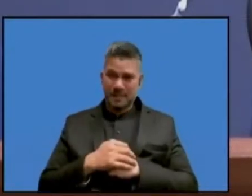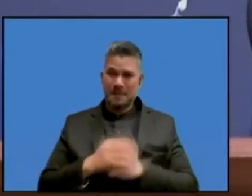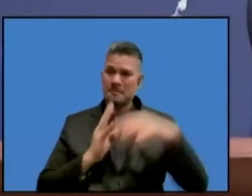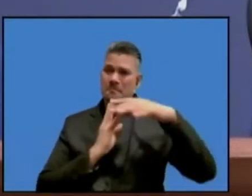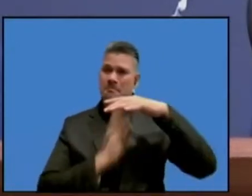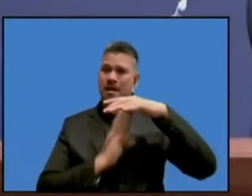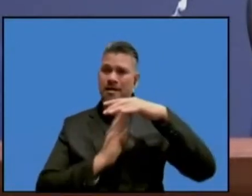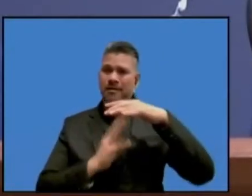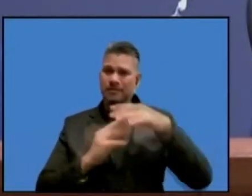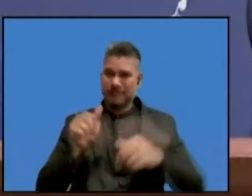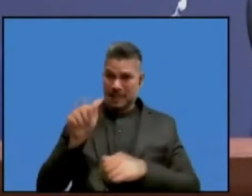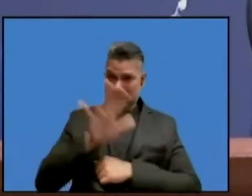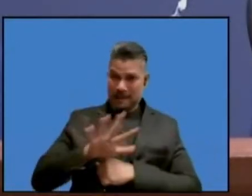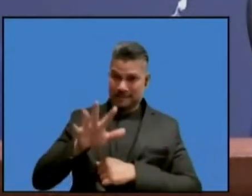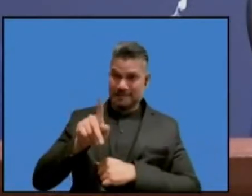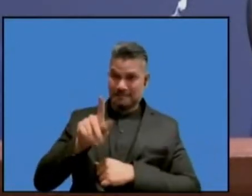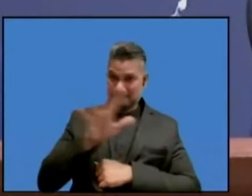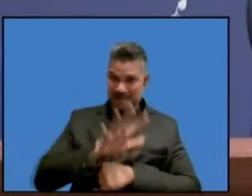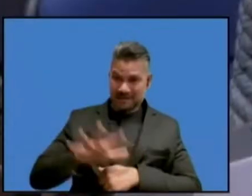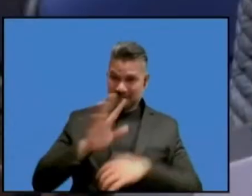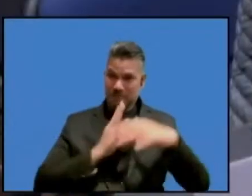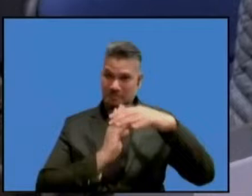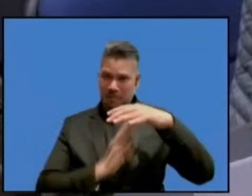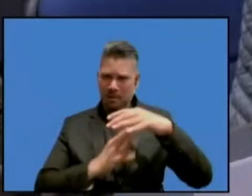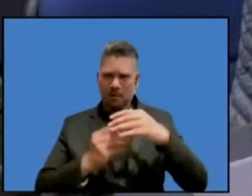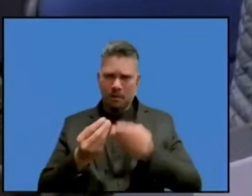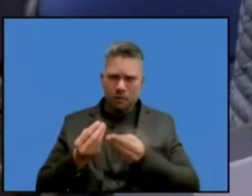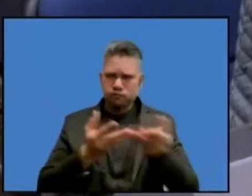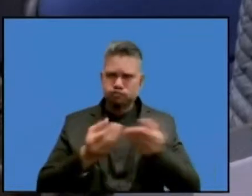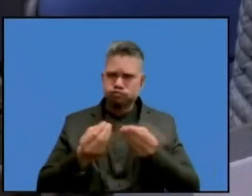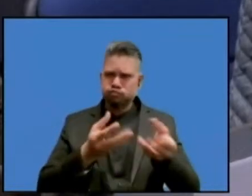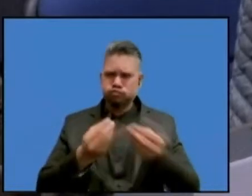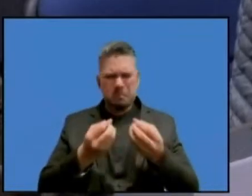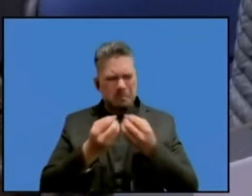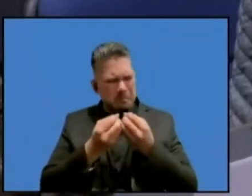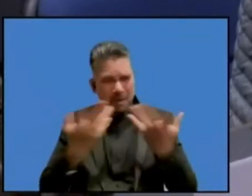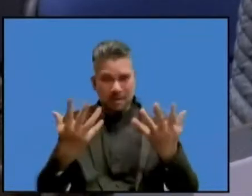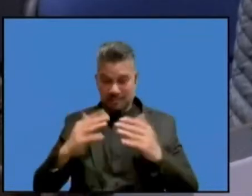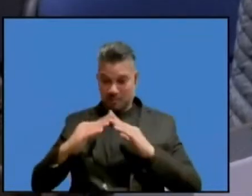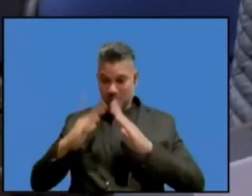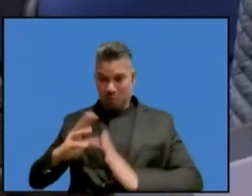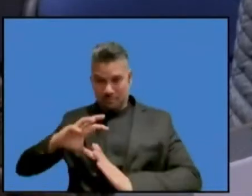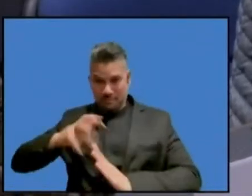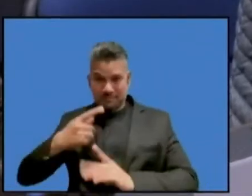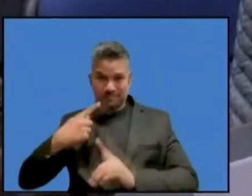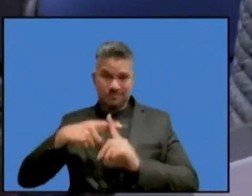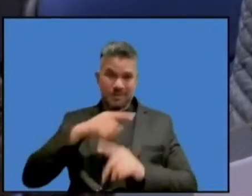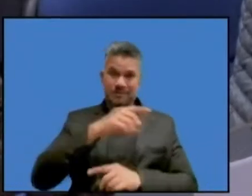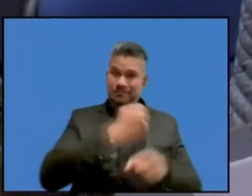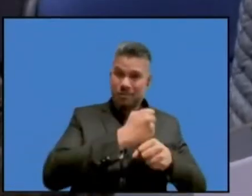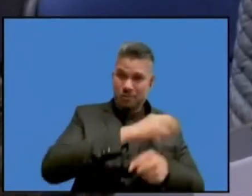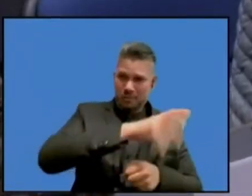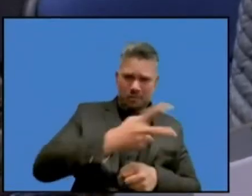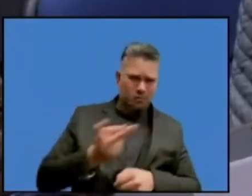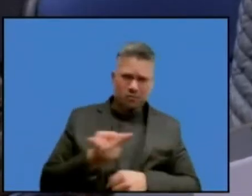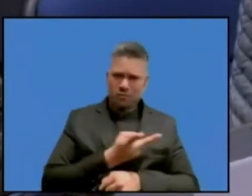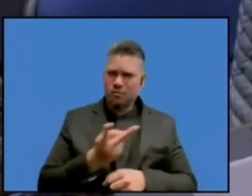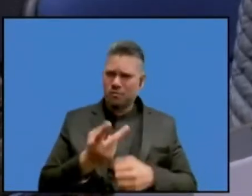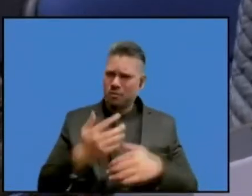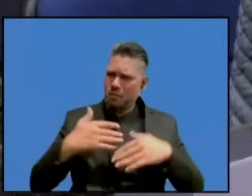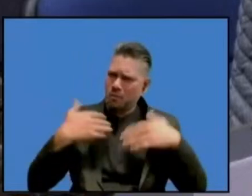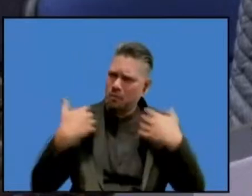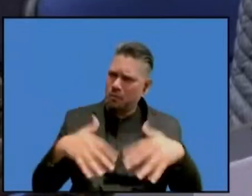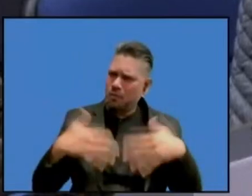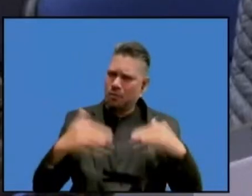Asia-Pacific region to the development of their host countries and to their countries of origin are immense and increasingly recognized, rightly